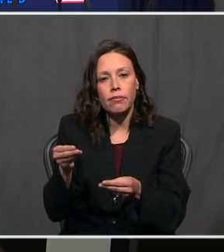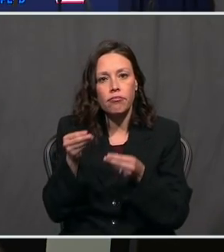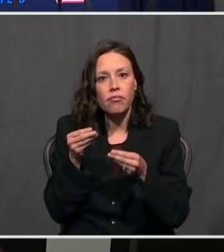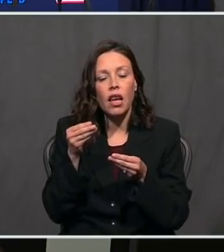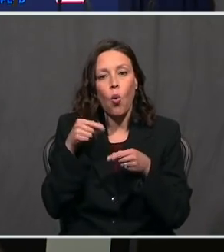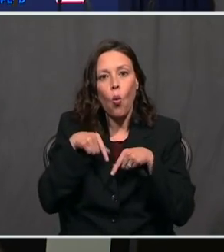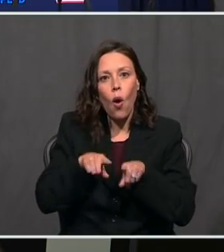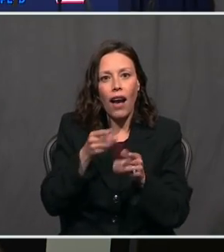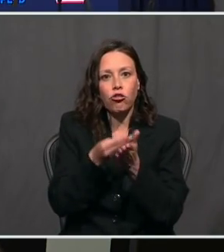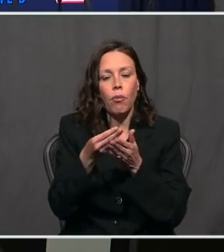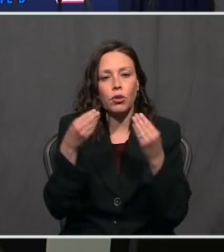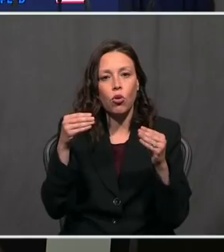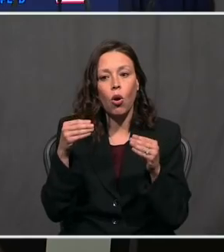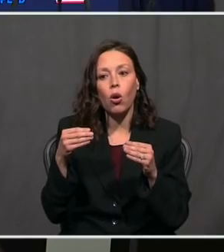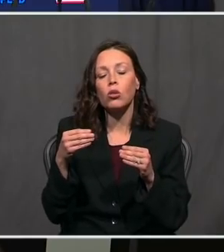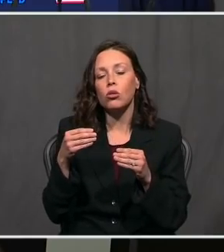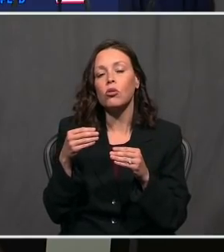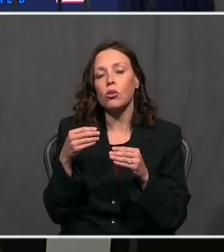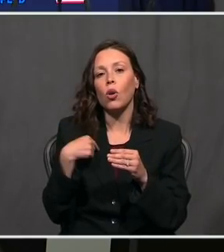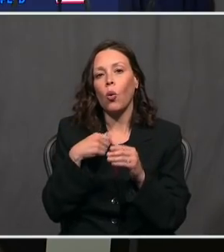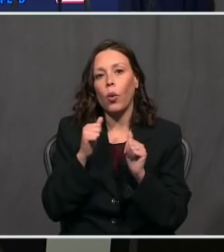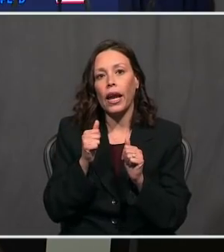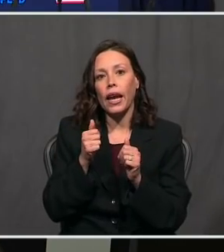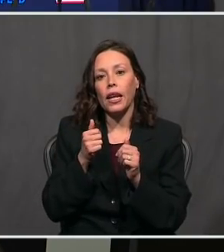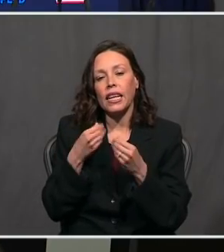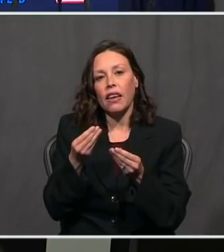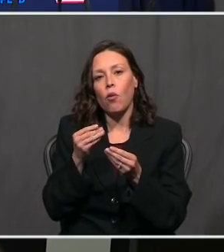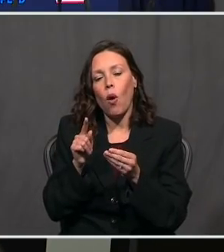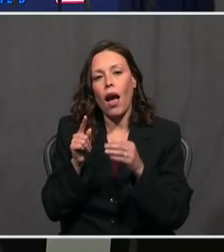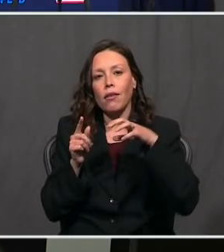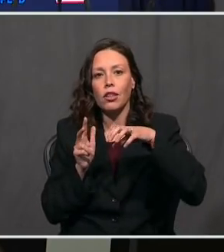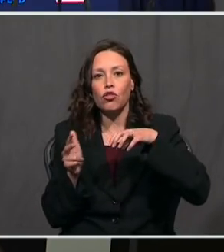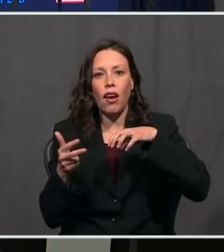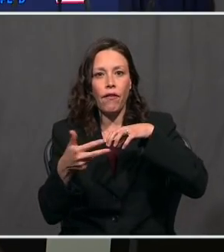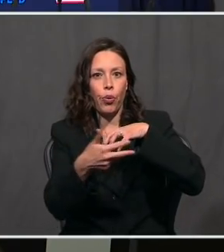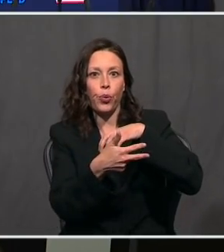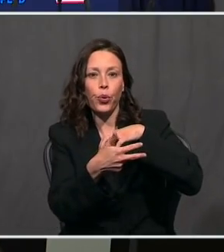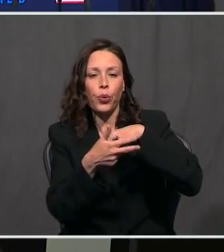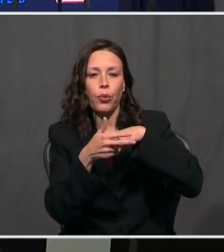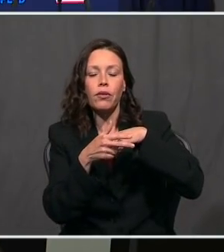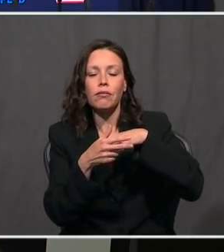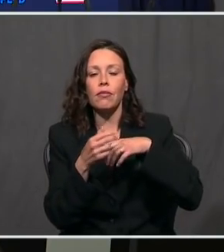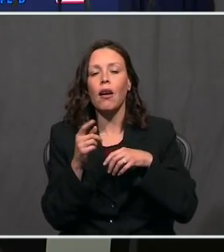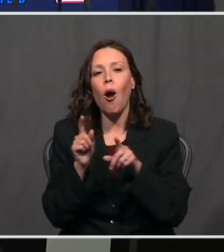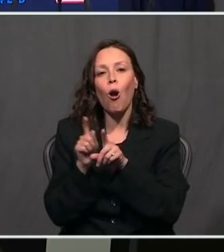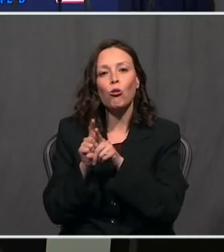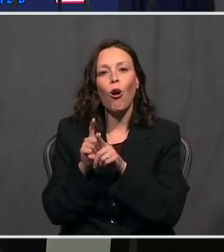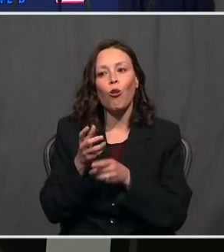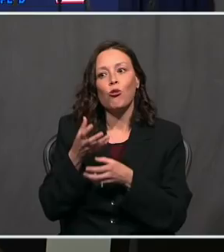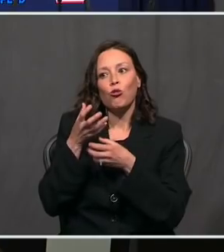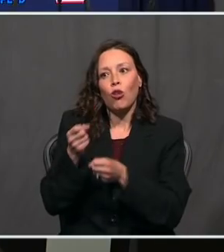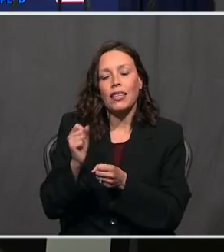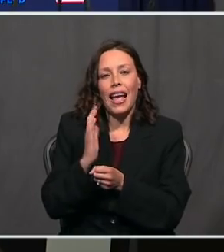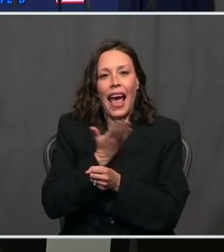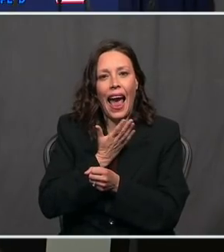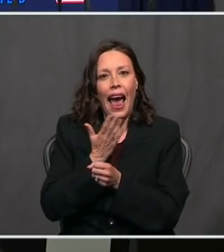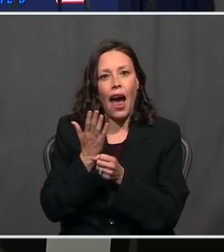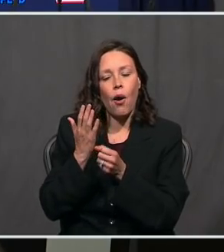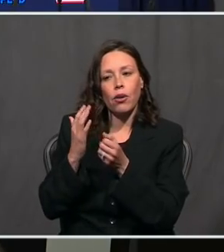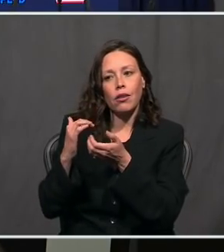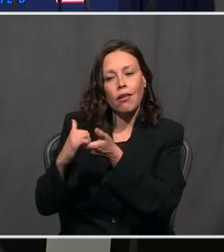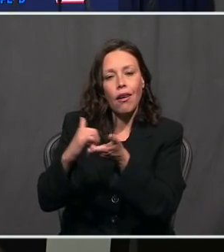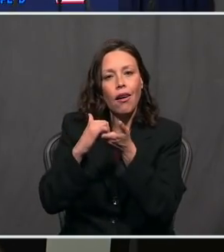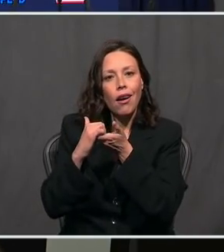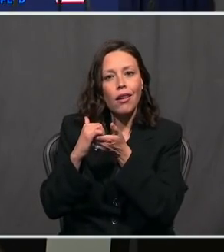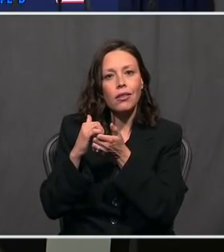their stores, or we can distribute through the drive-through. We're going to leverage our trusted healthcare colleagues to educate people in their